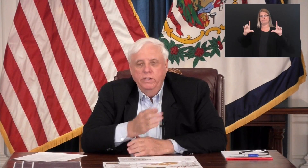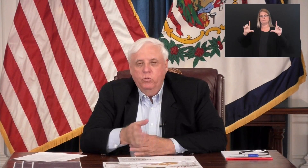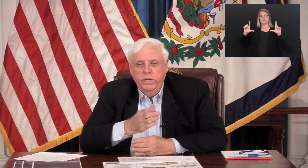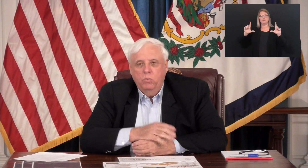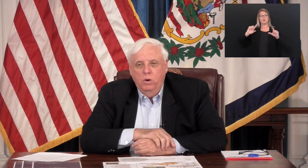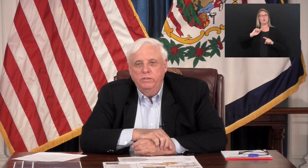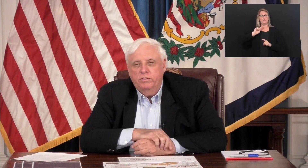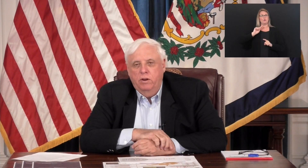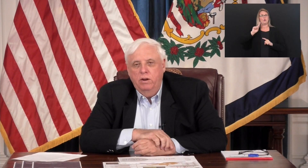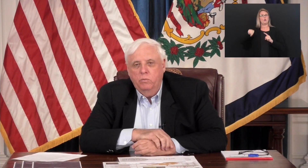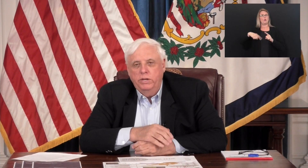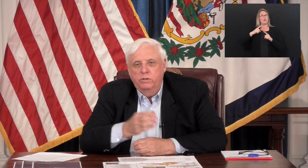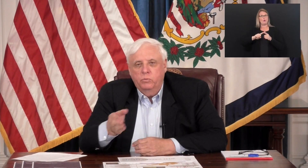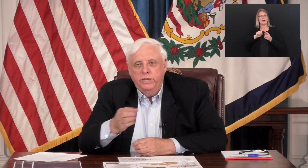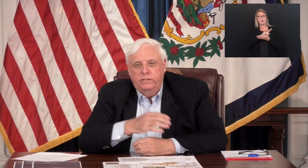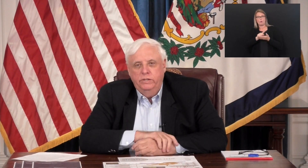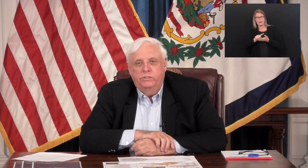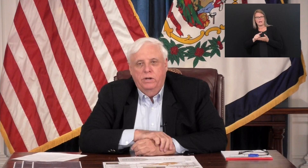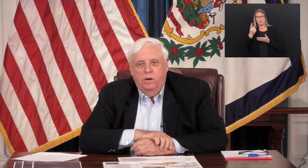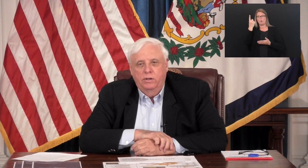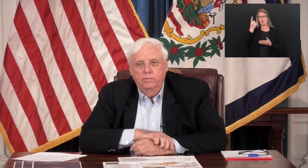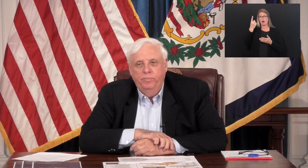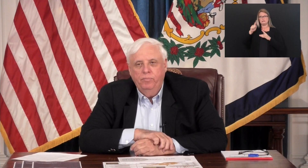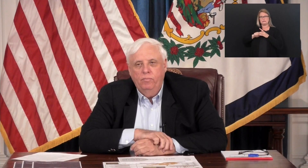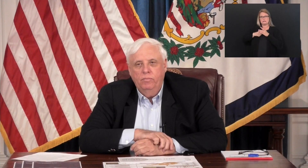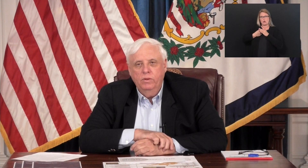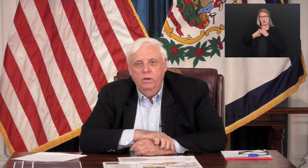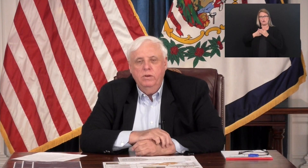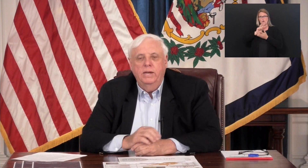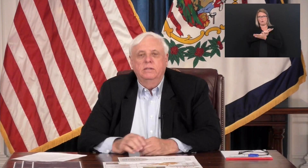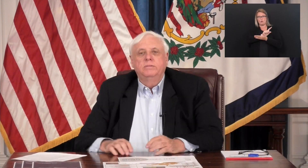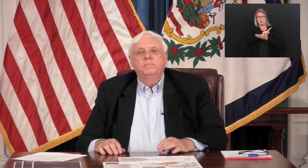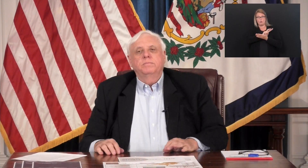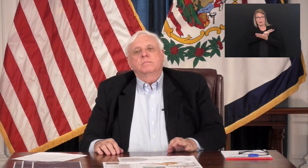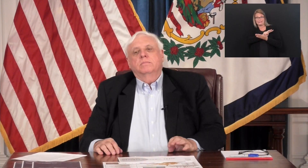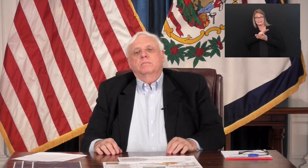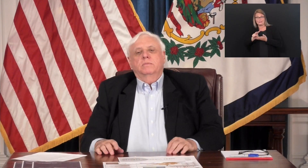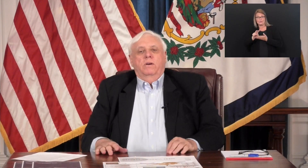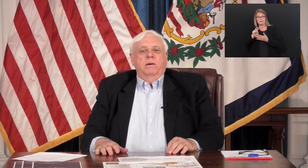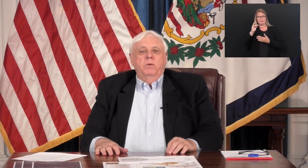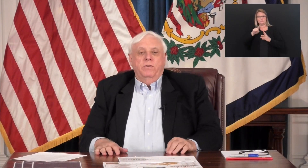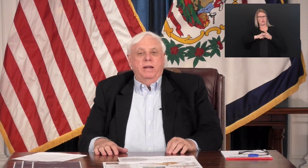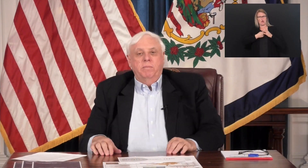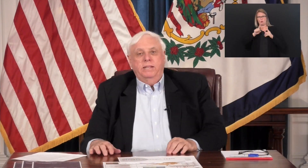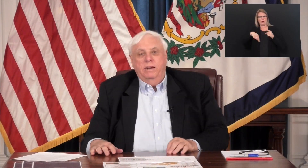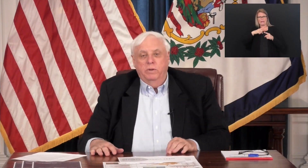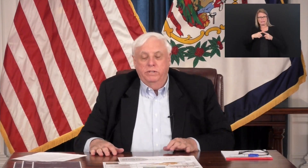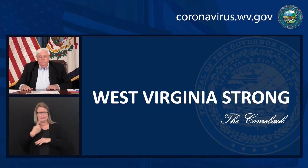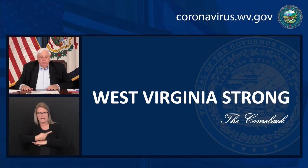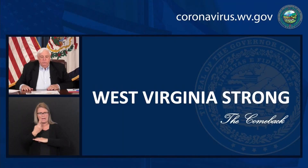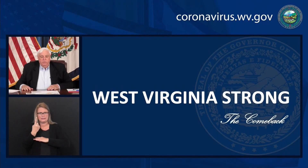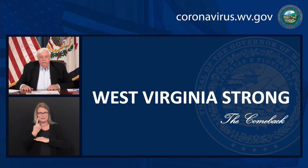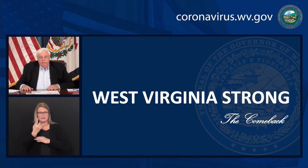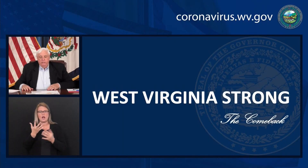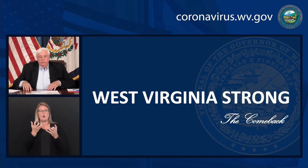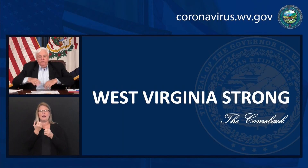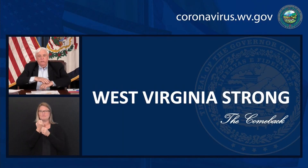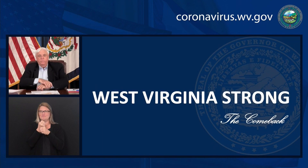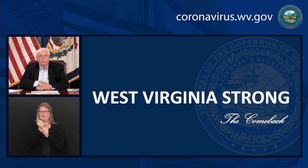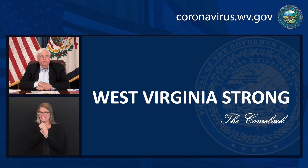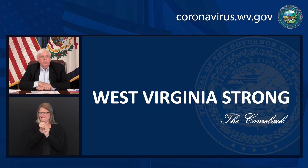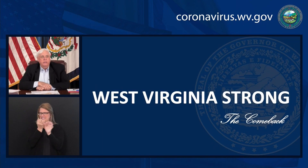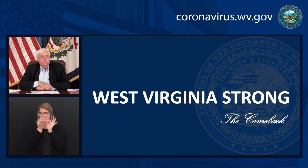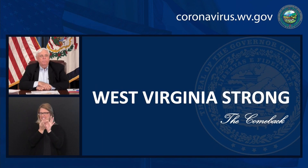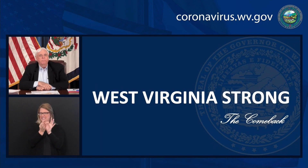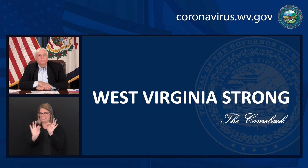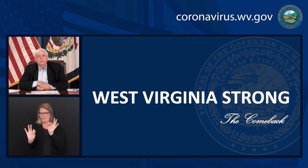when does week 1 start? When does week 2 start? Okay. So I'm going to try to make that really simple and